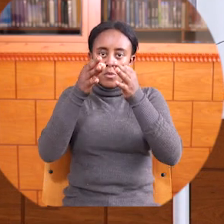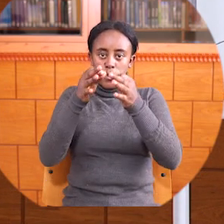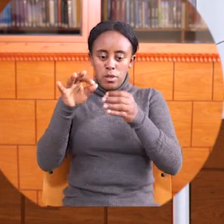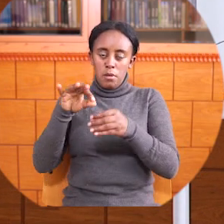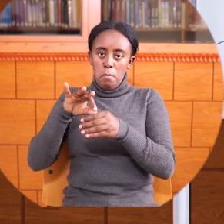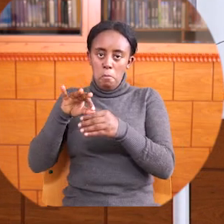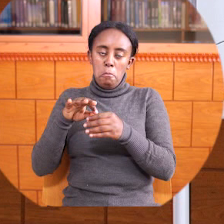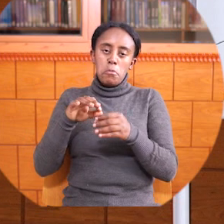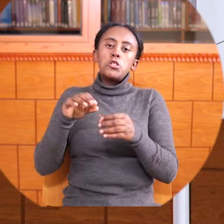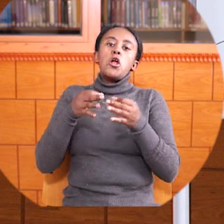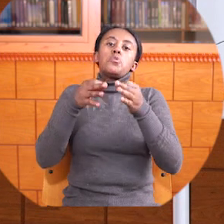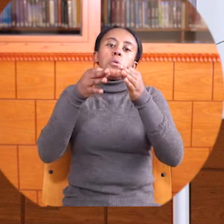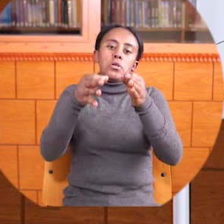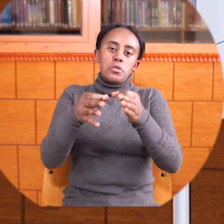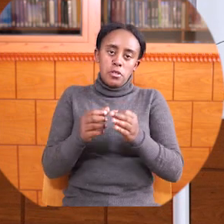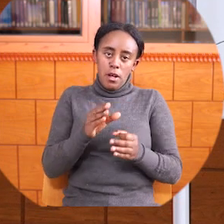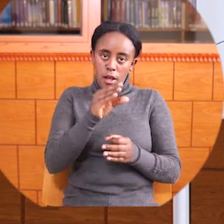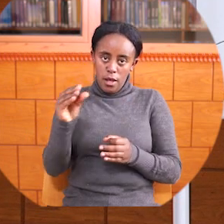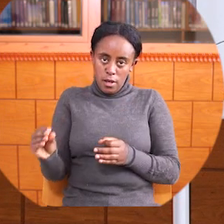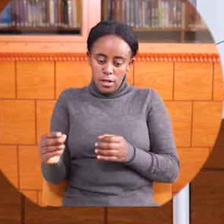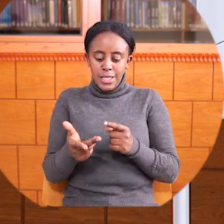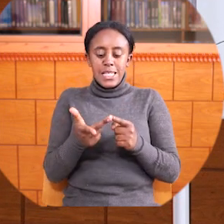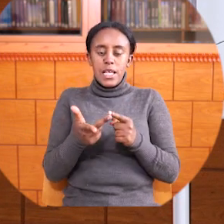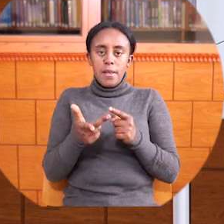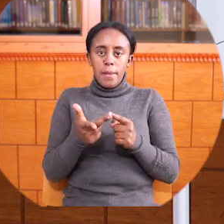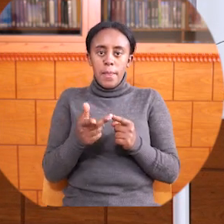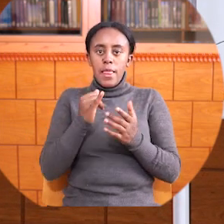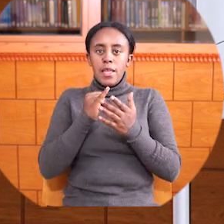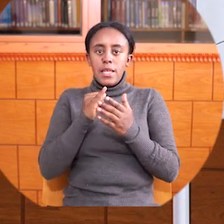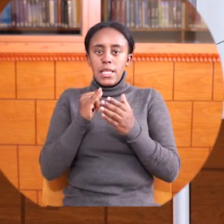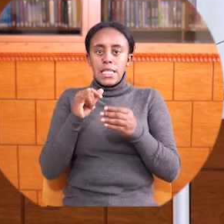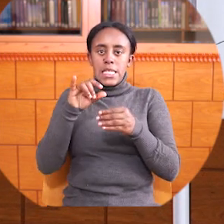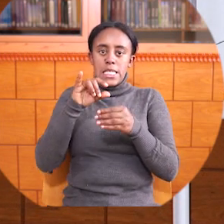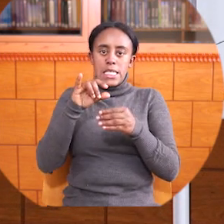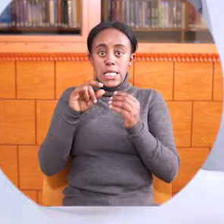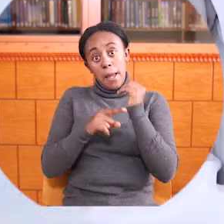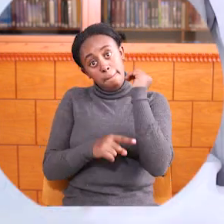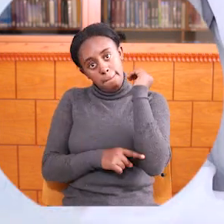for transportation. And the third one, stem is